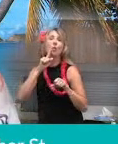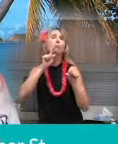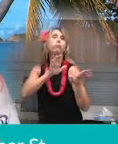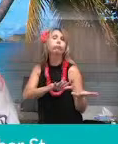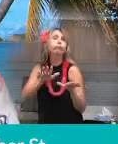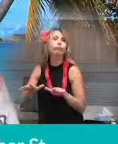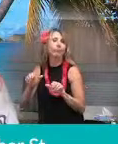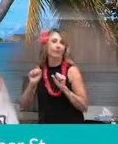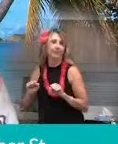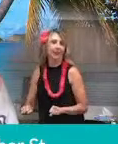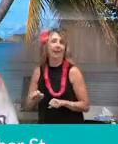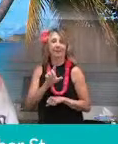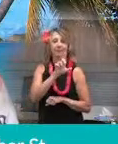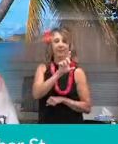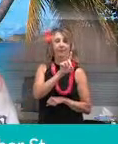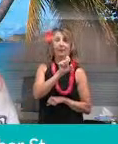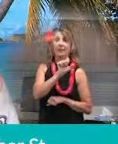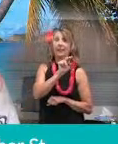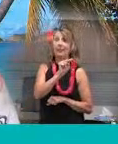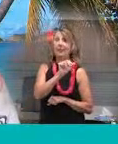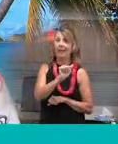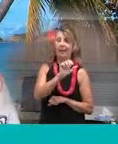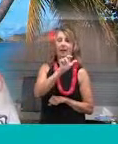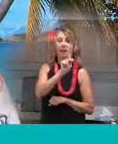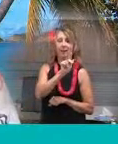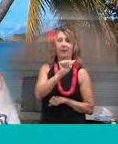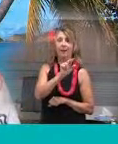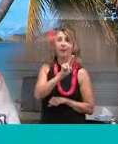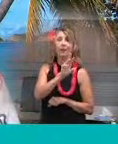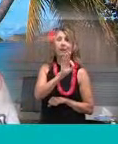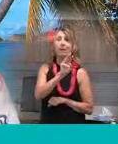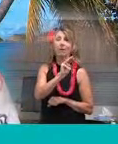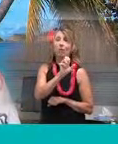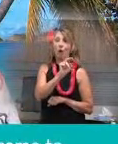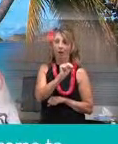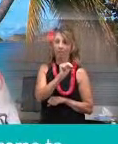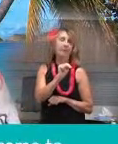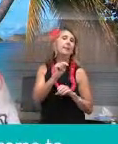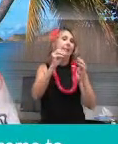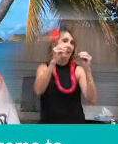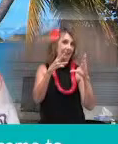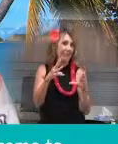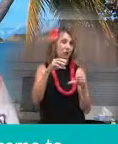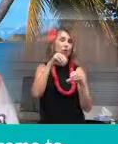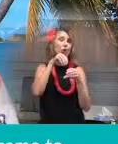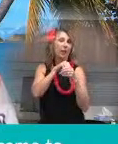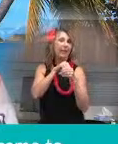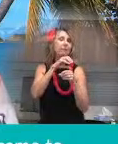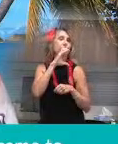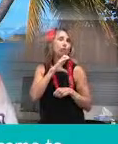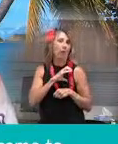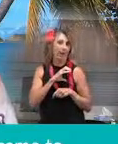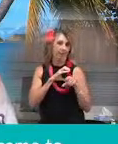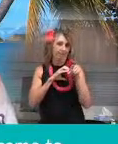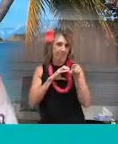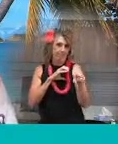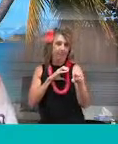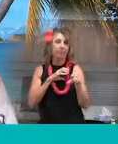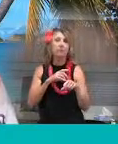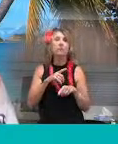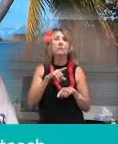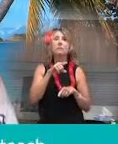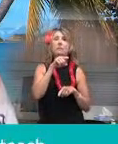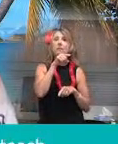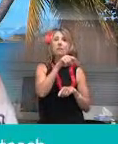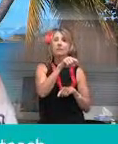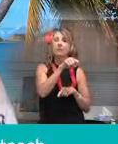Deanna Kaufman, classroom teacher, St. Ursula. Deanna always knew that when it came to